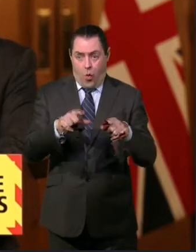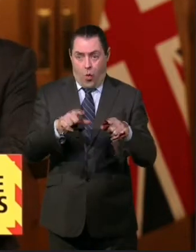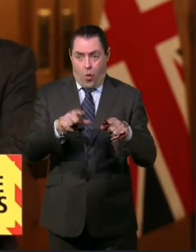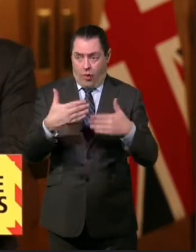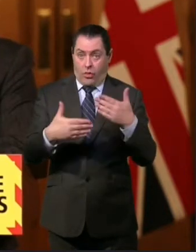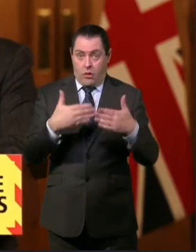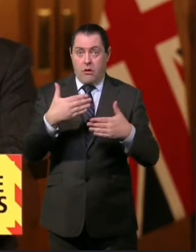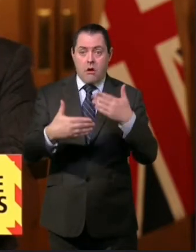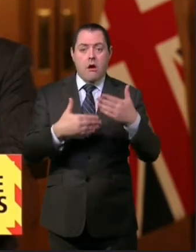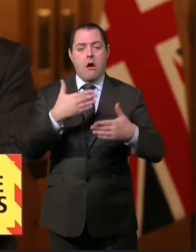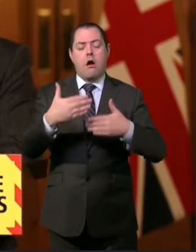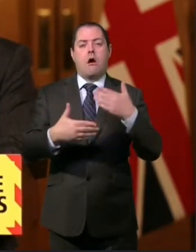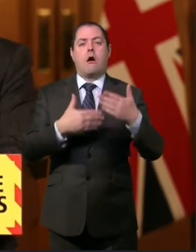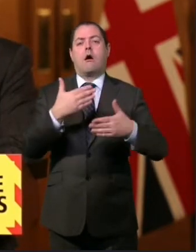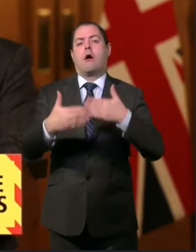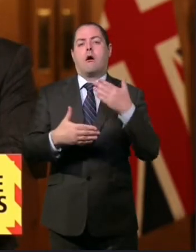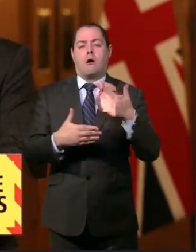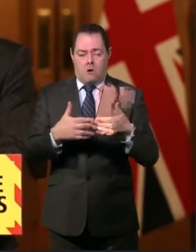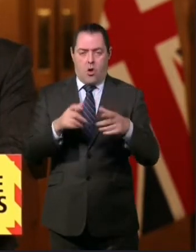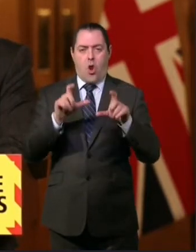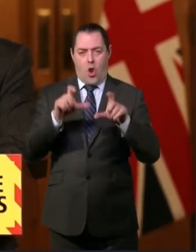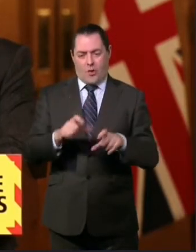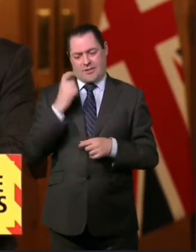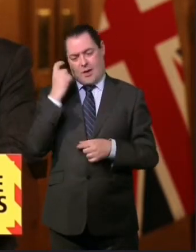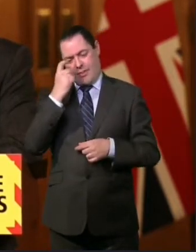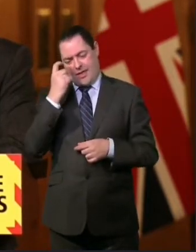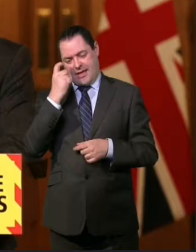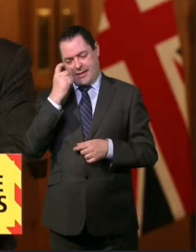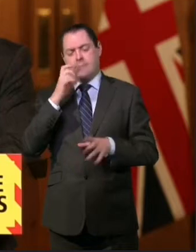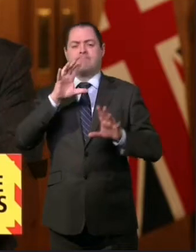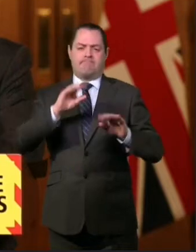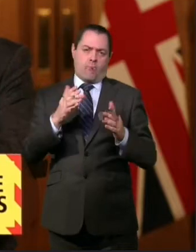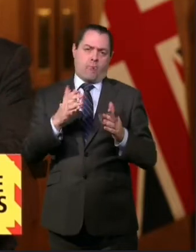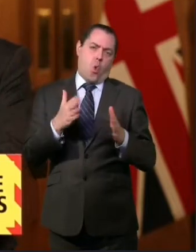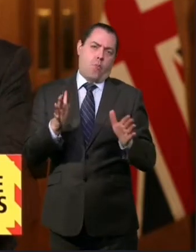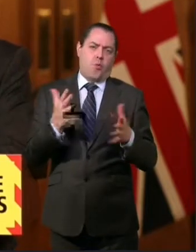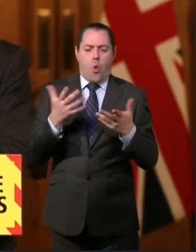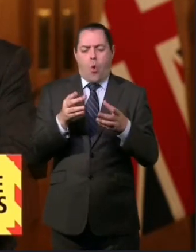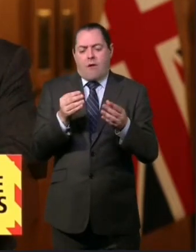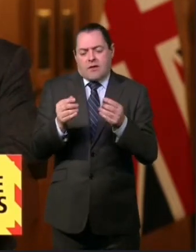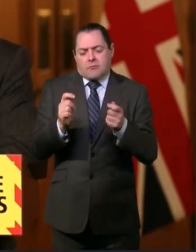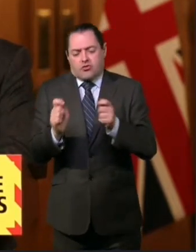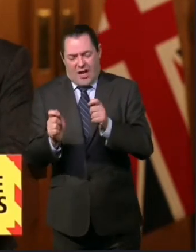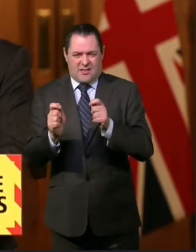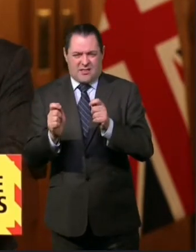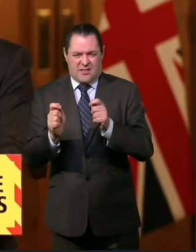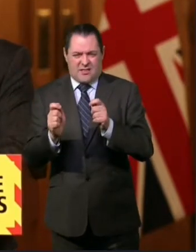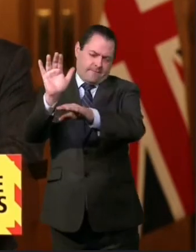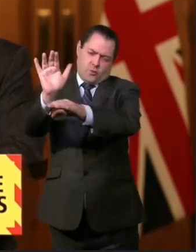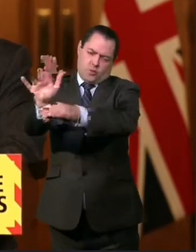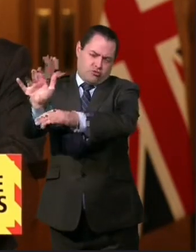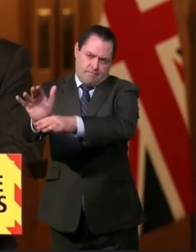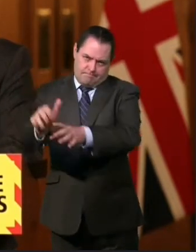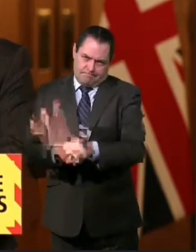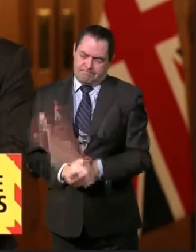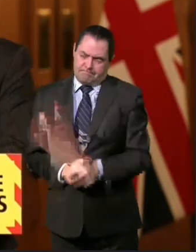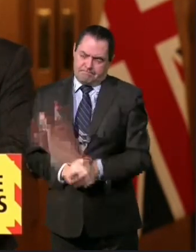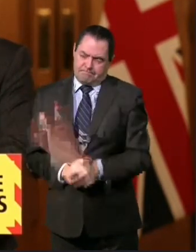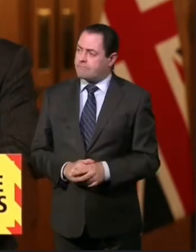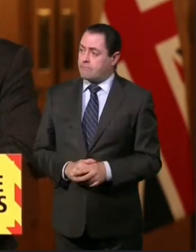why obeying this current lockdown, making it work, and as I say, the signs are that it is beginning to work. That's why that's